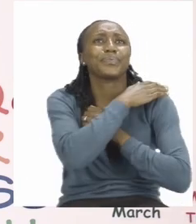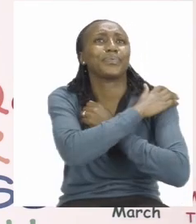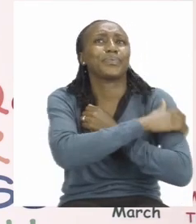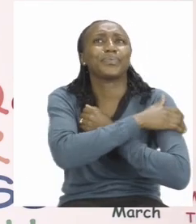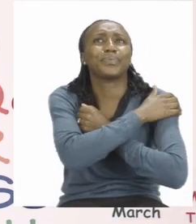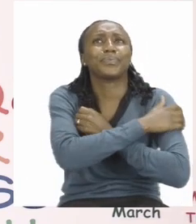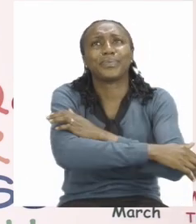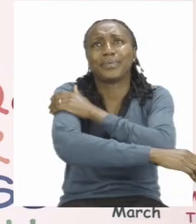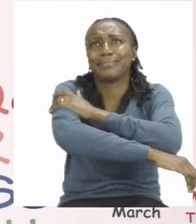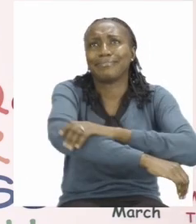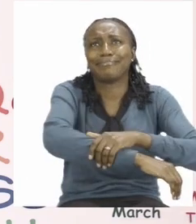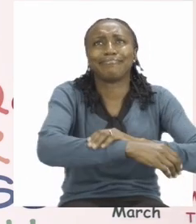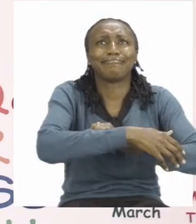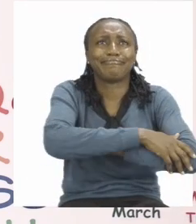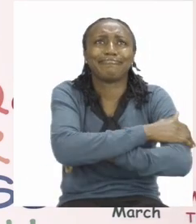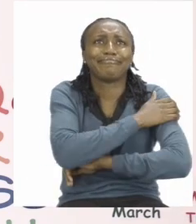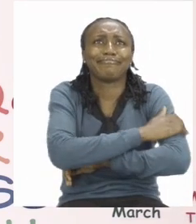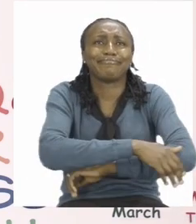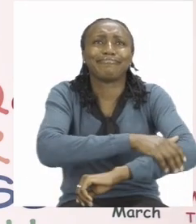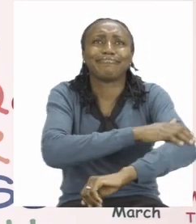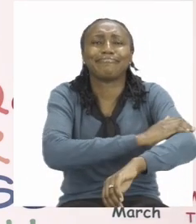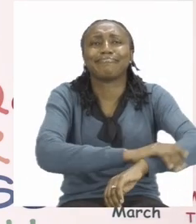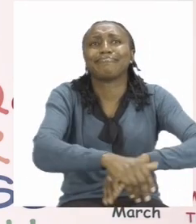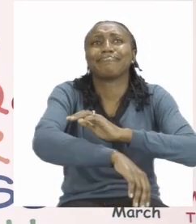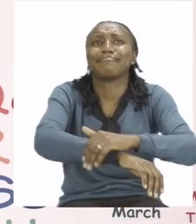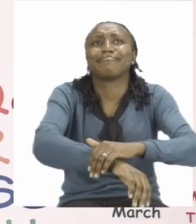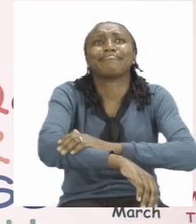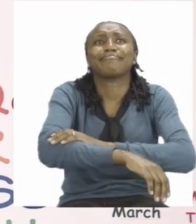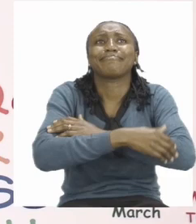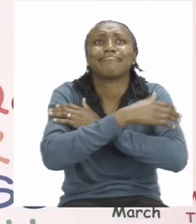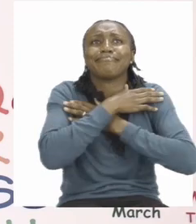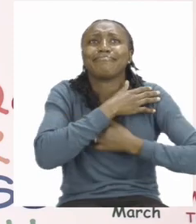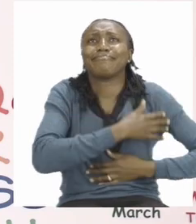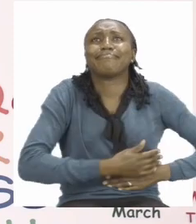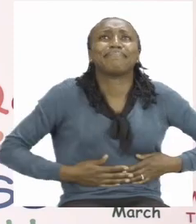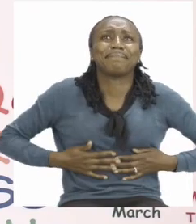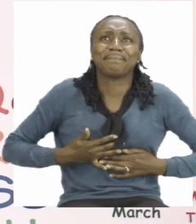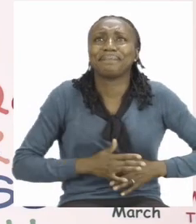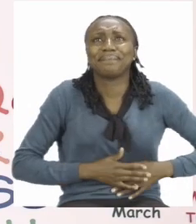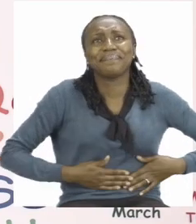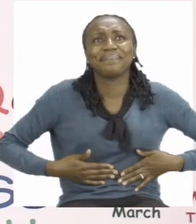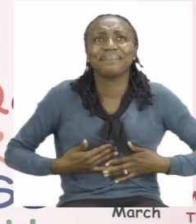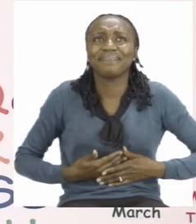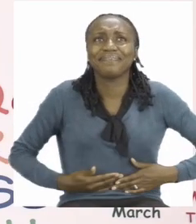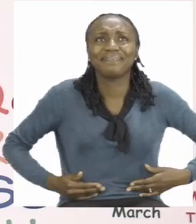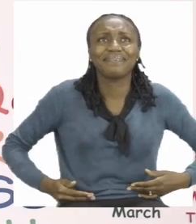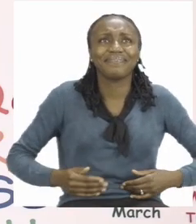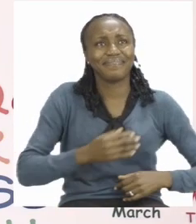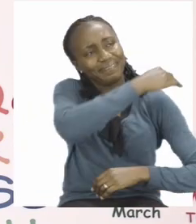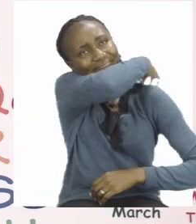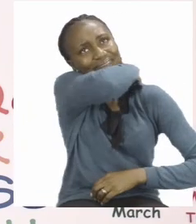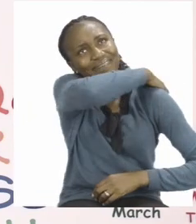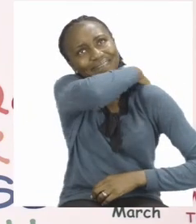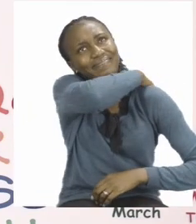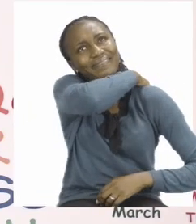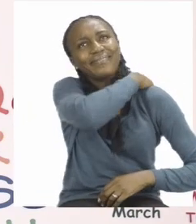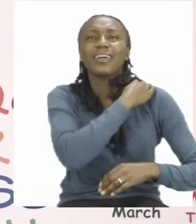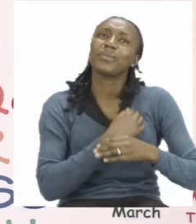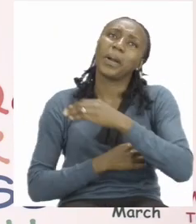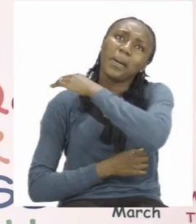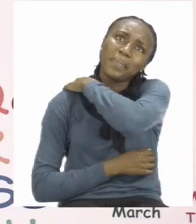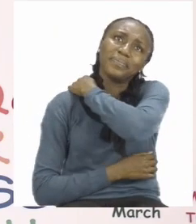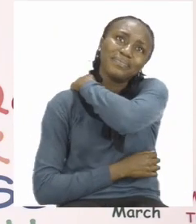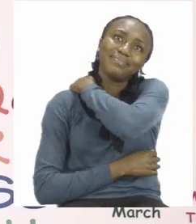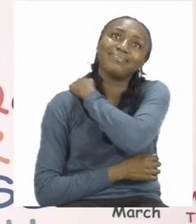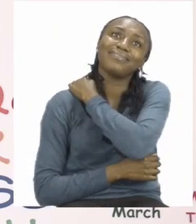our shoulders, our hands, our bellies. Good job. Our back. Very good. We're